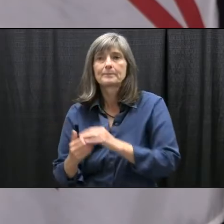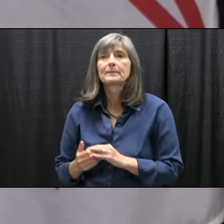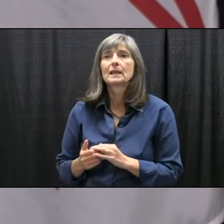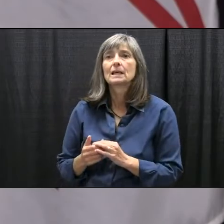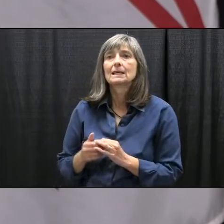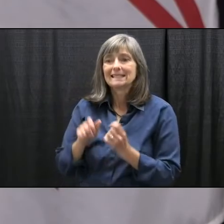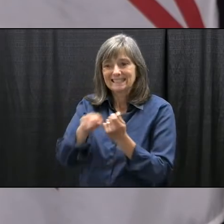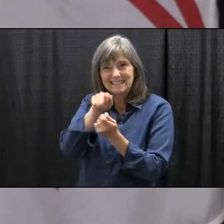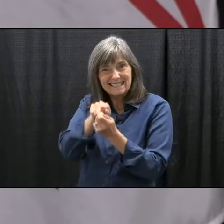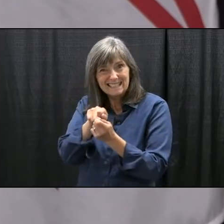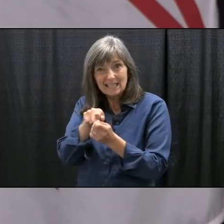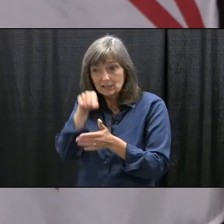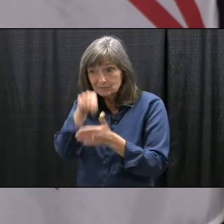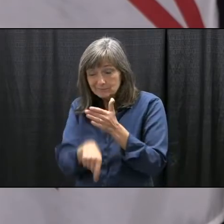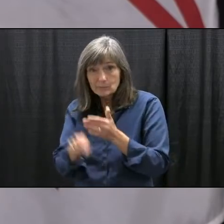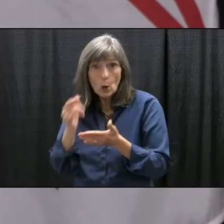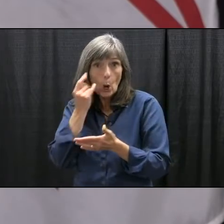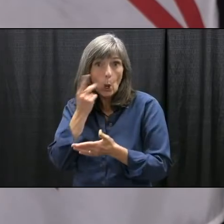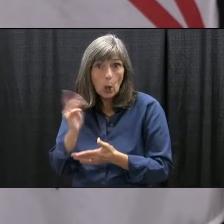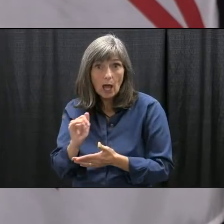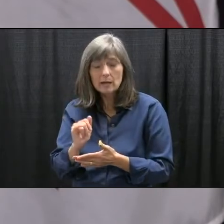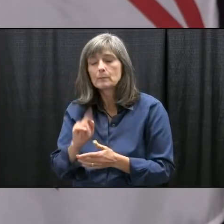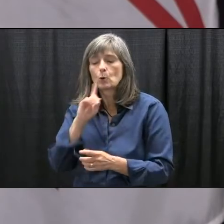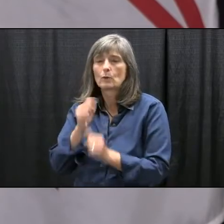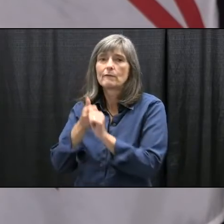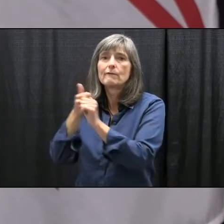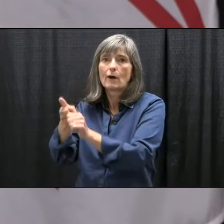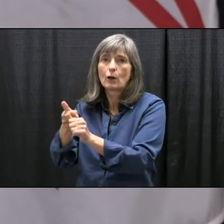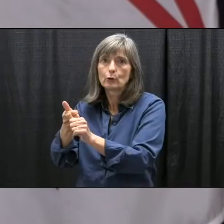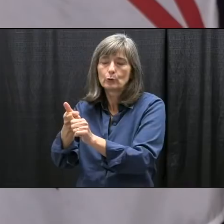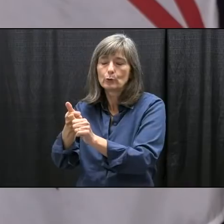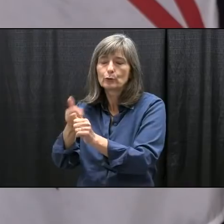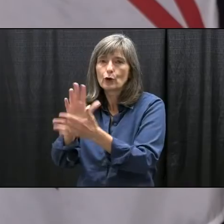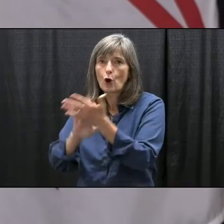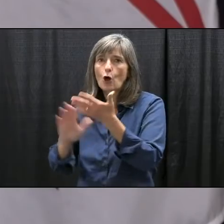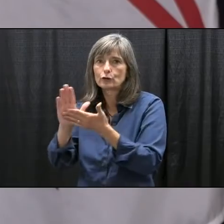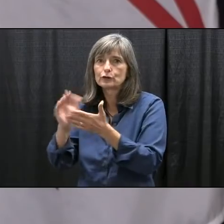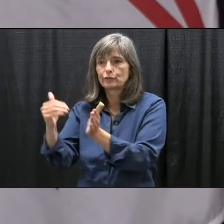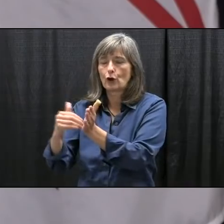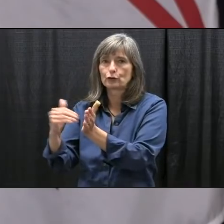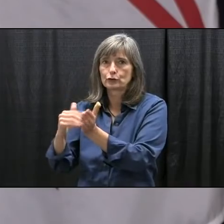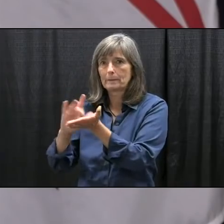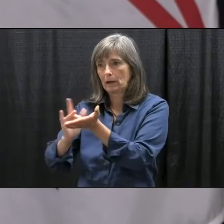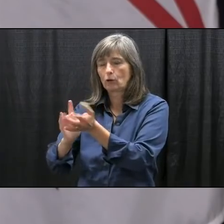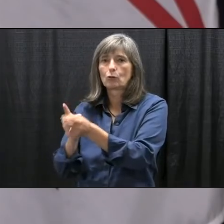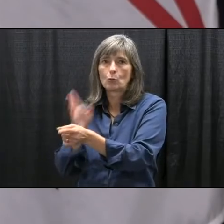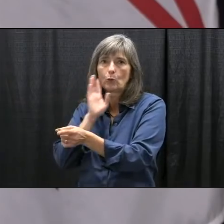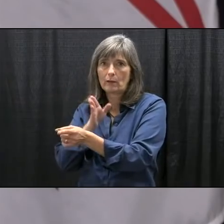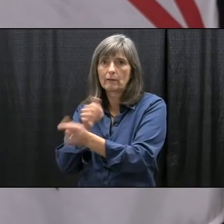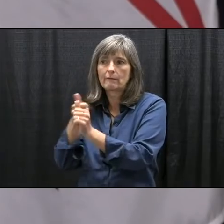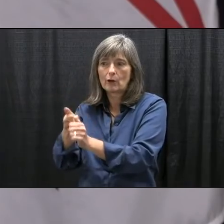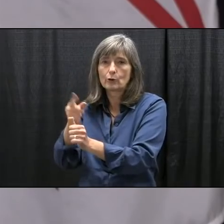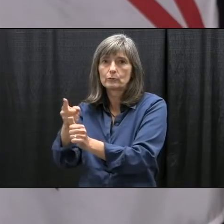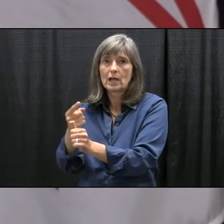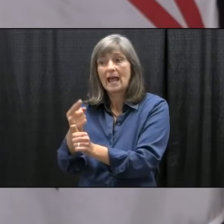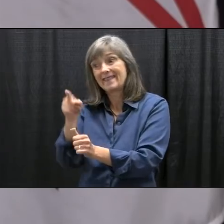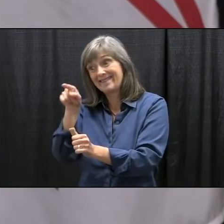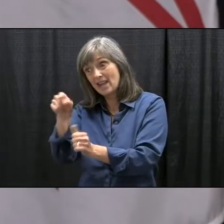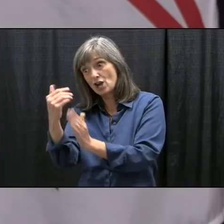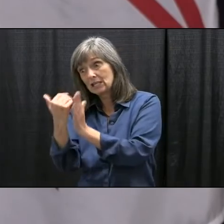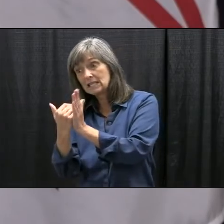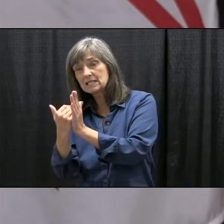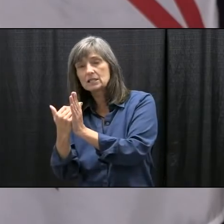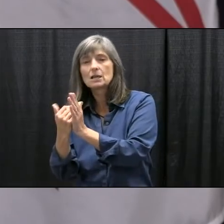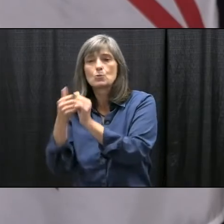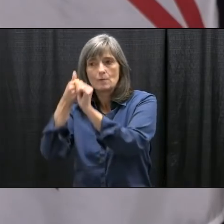not yet been finalised, but that's certainly where our head is. Those will be the only reasons accepted for an exemption. It will